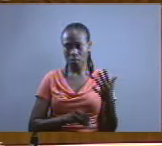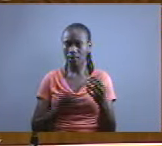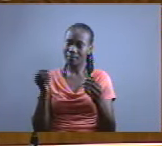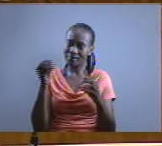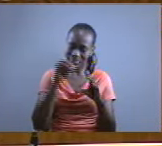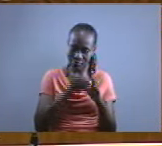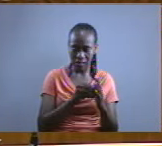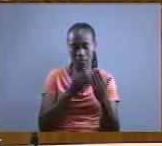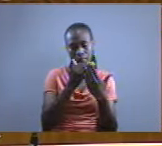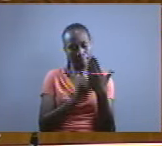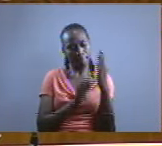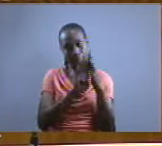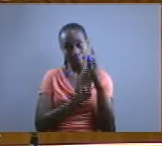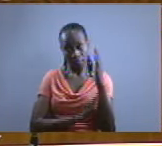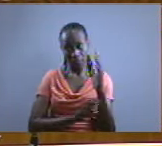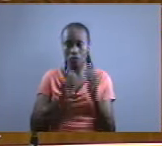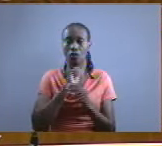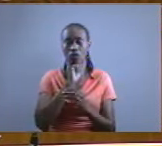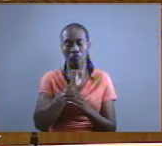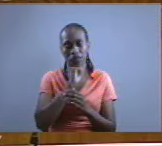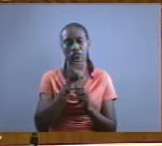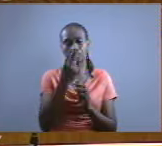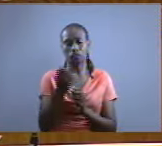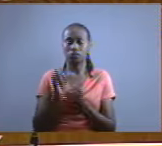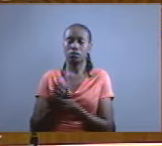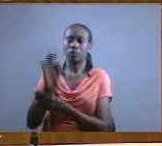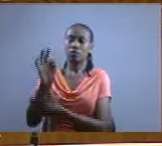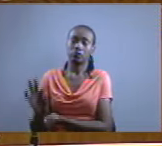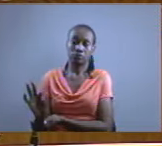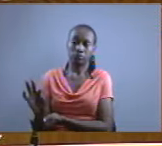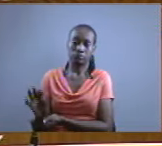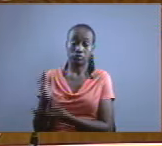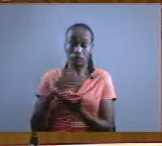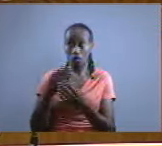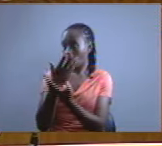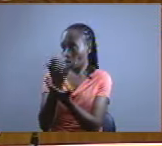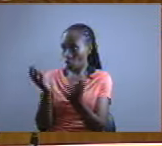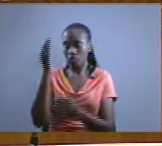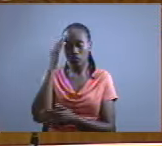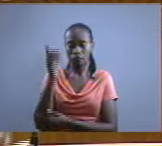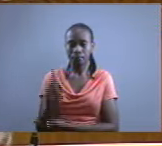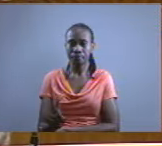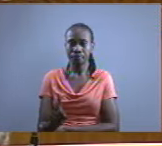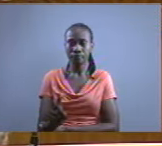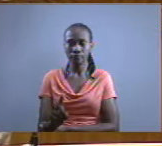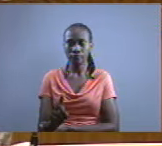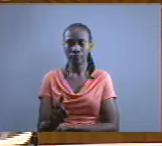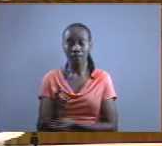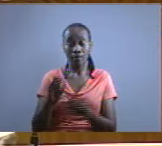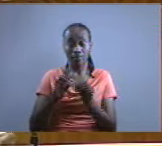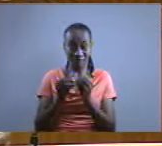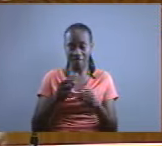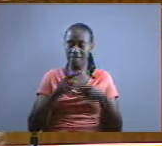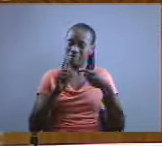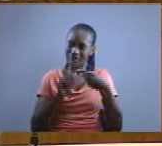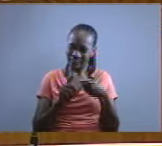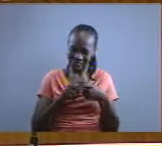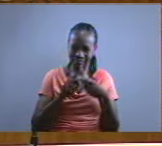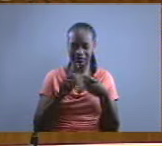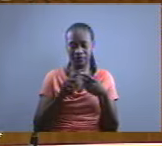Equity Amendment Bill of August 2013, and let the House note that these are the first amendments to